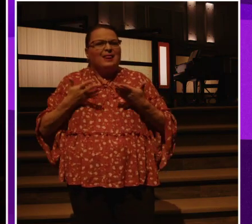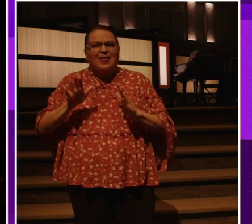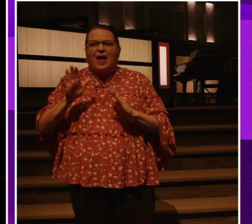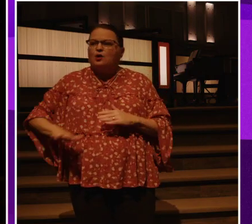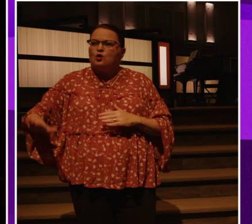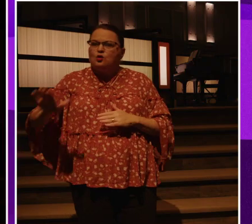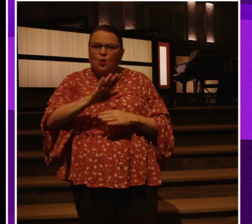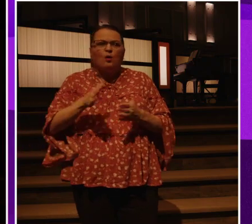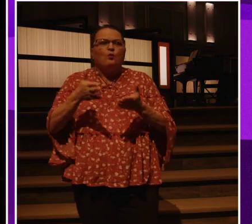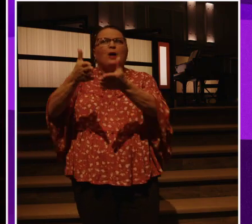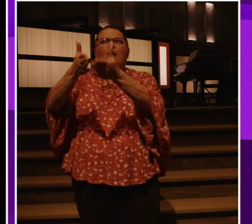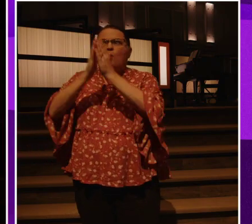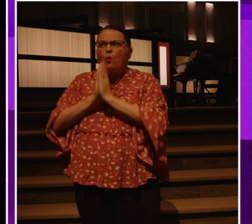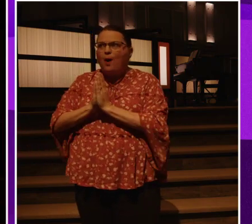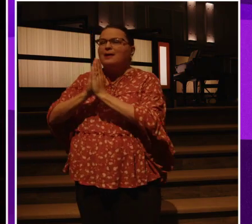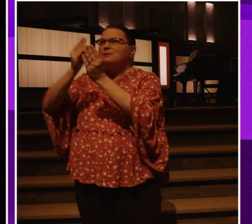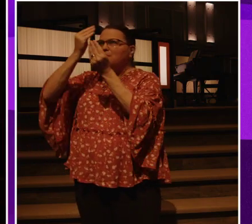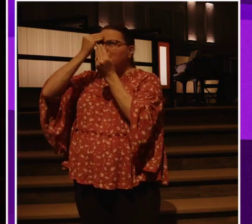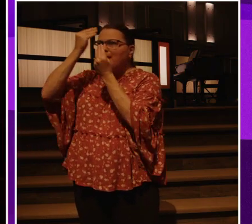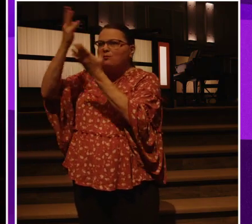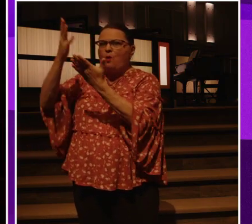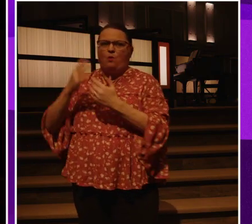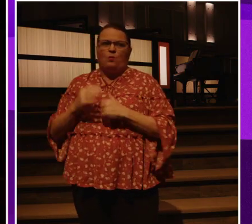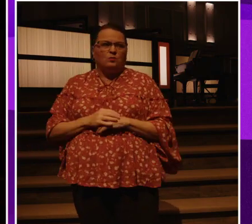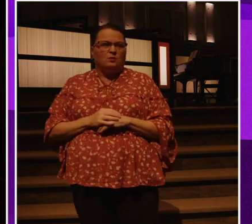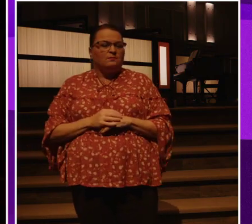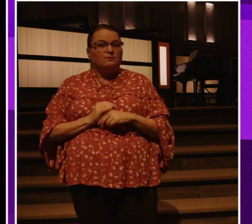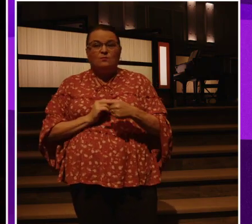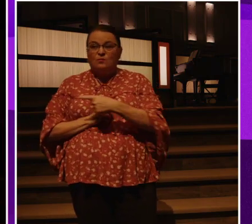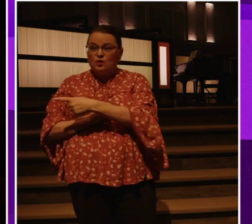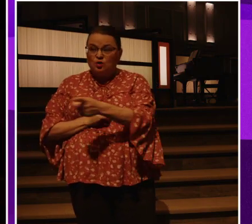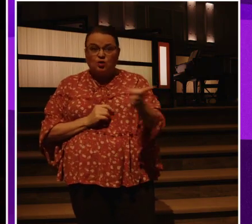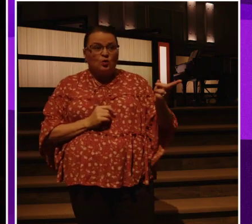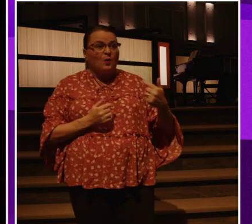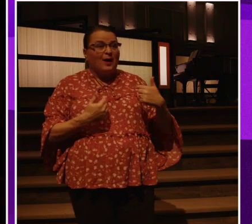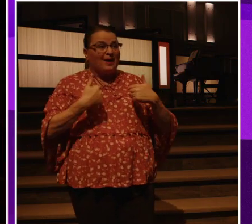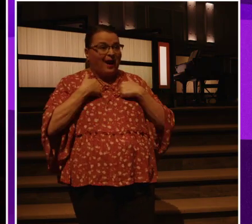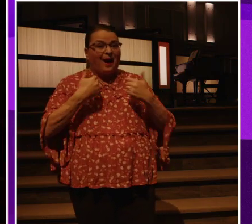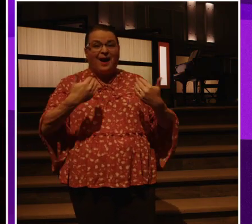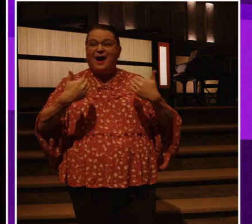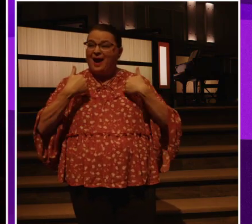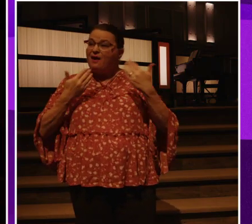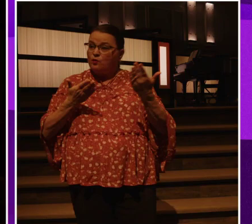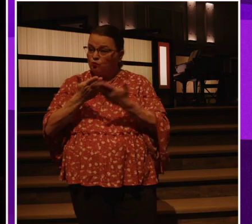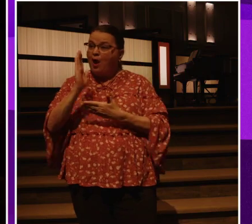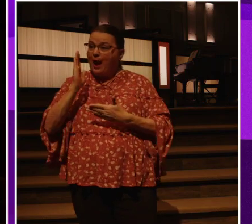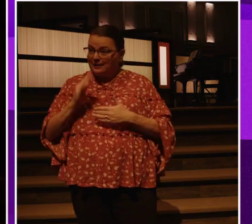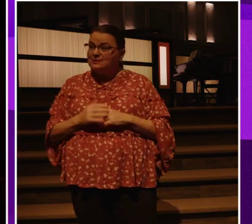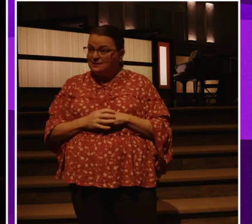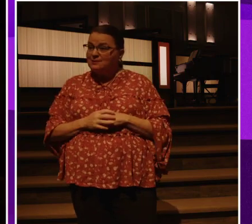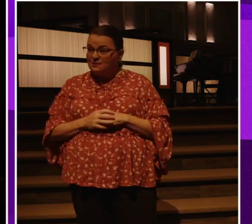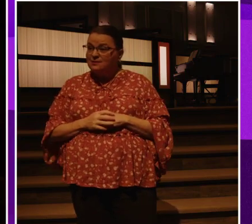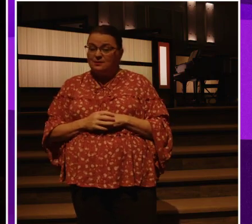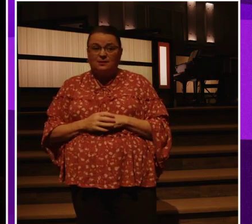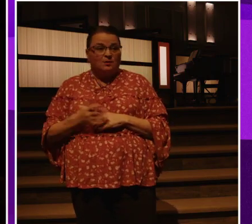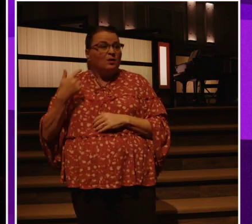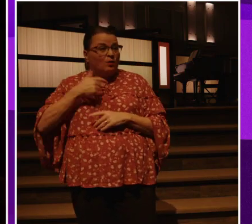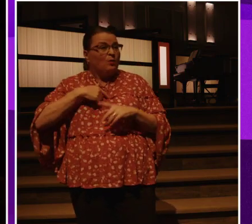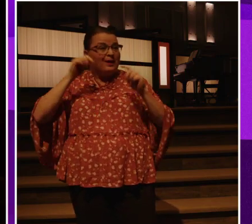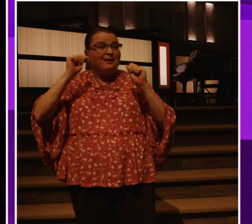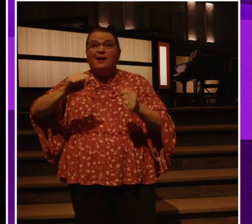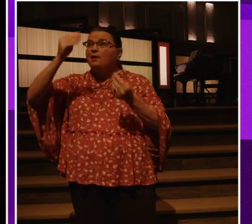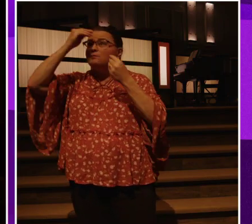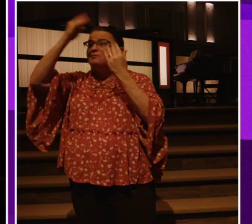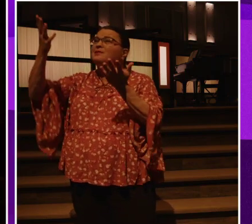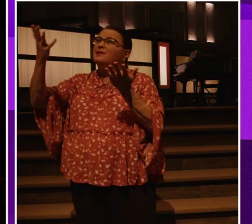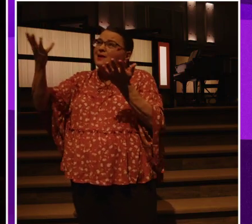your petition be known." You and I have a right to state to God what we